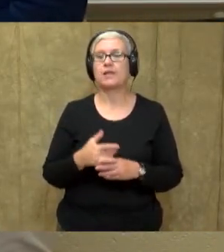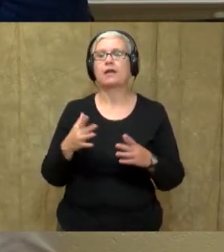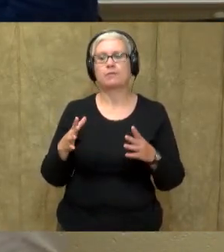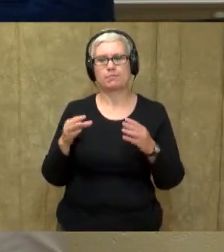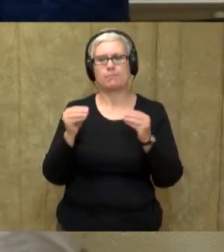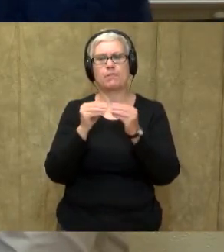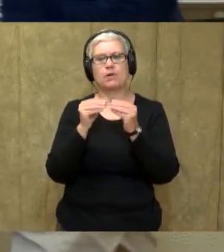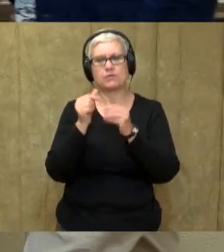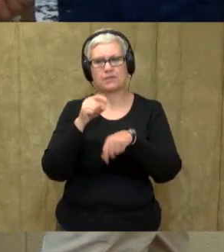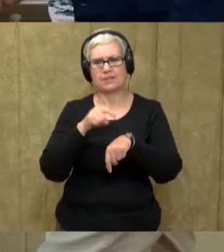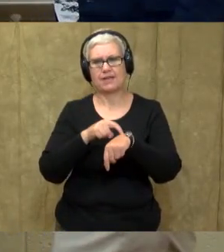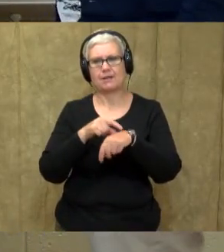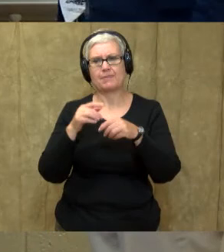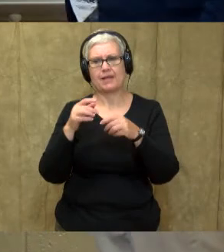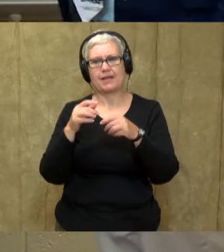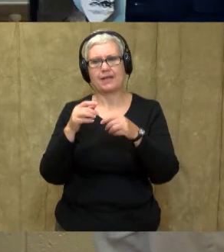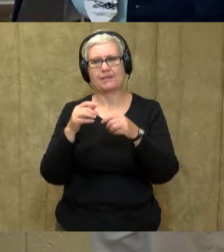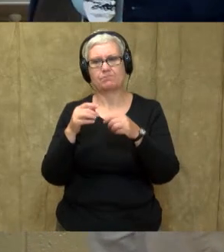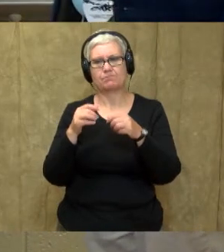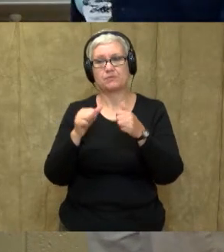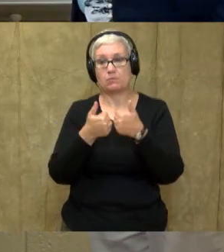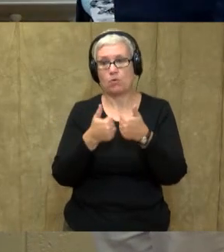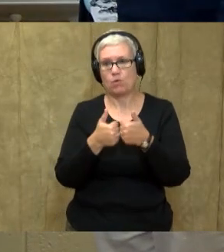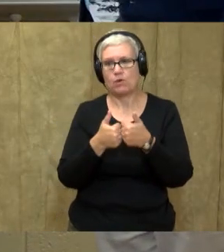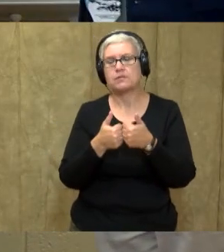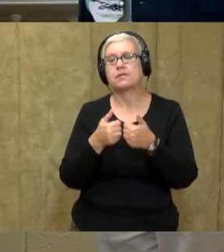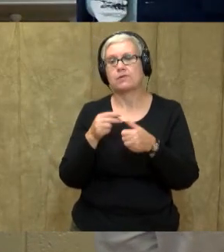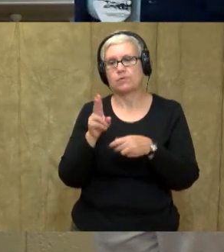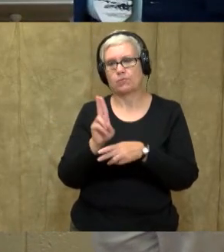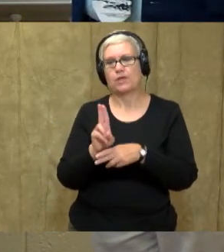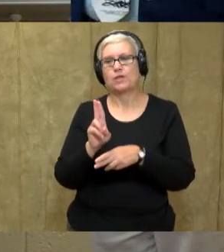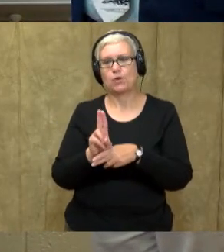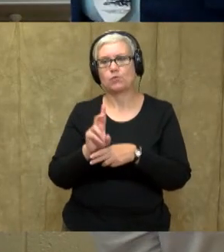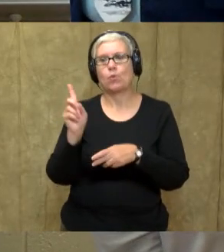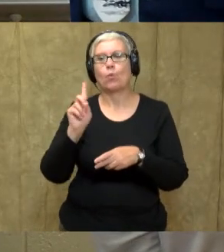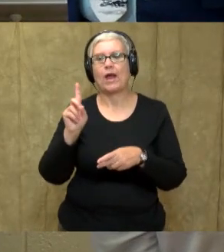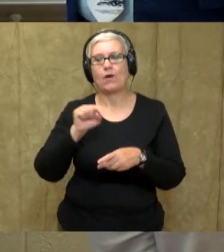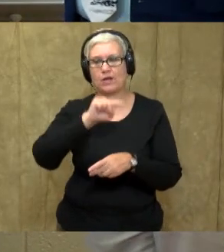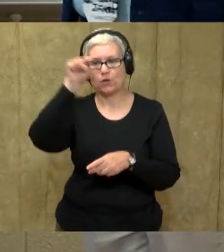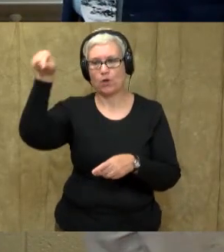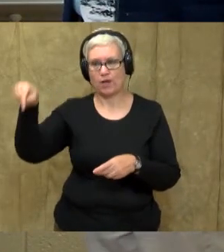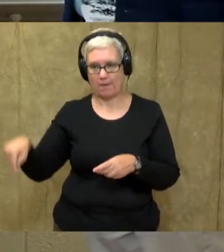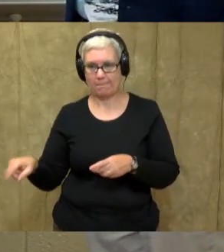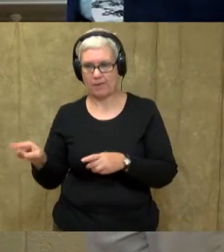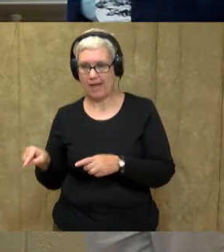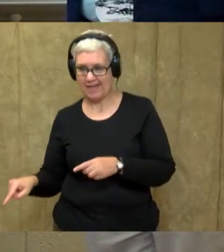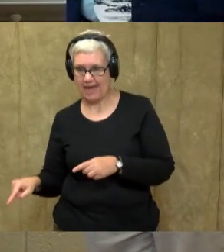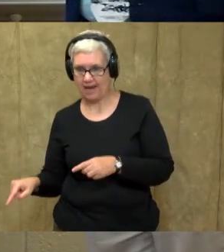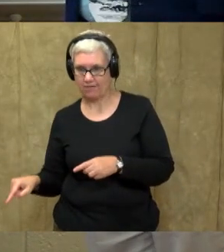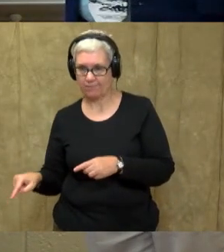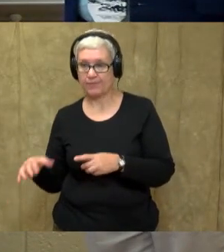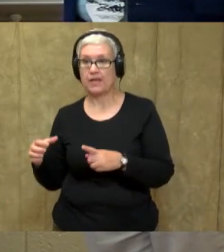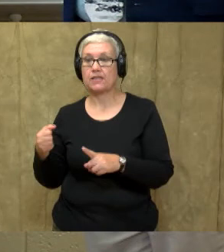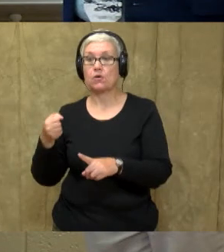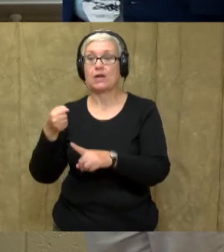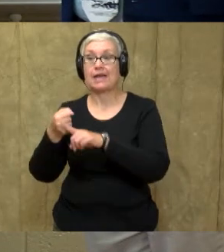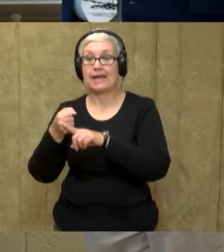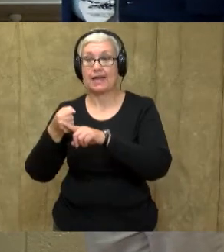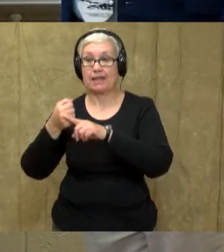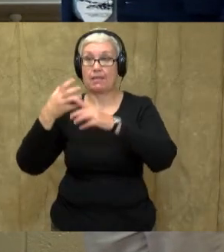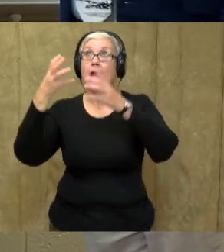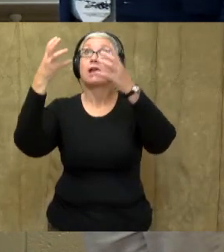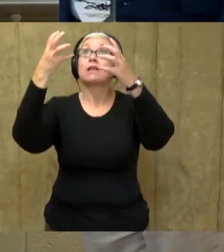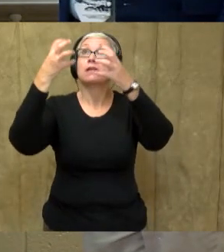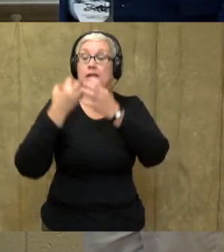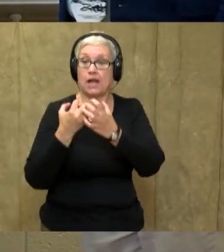and projectile motion ideas, where we want to look for where this thing is going to come down onto the ground. Is it going to hit the receiver in the hands? Is it